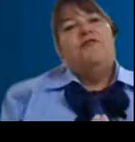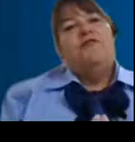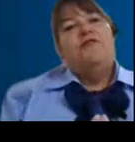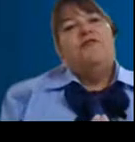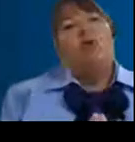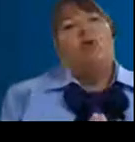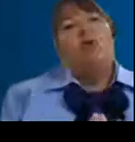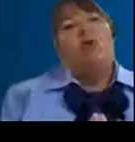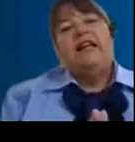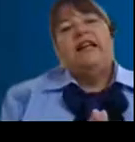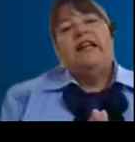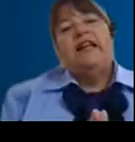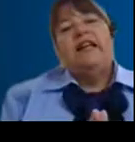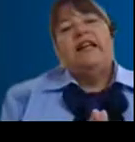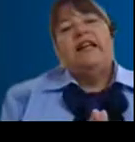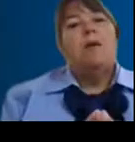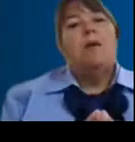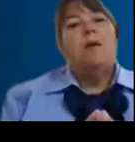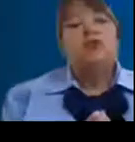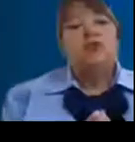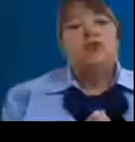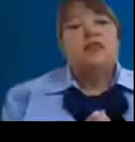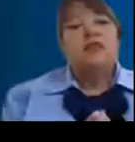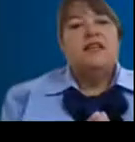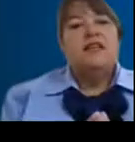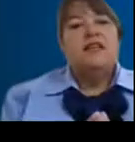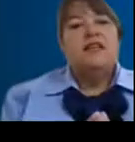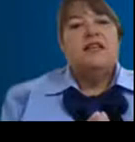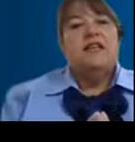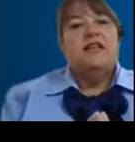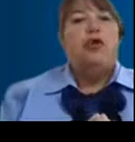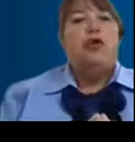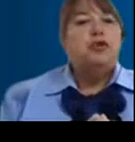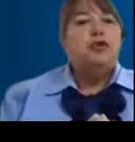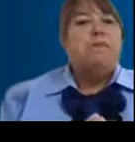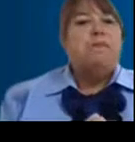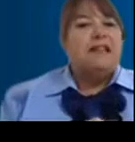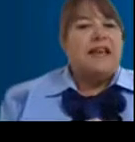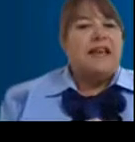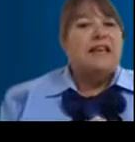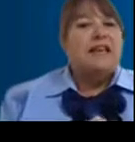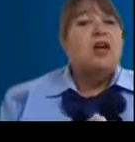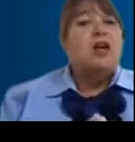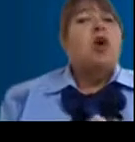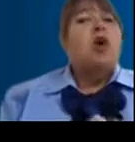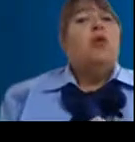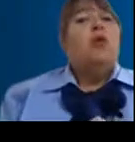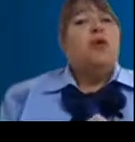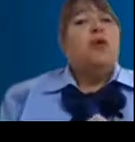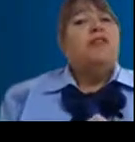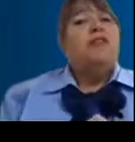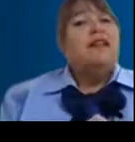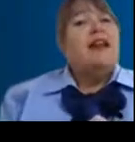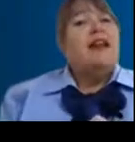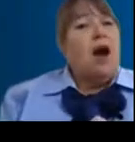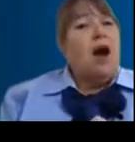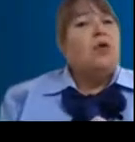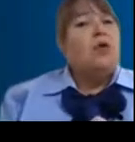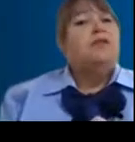the individual will also declare the total amount that he received or accrued to him in a tax year. We will